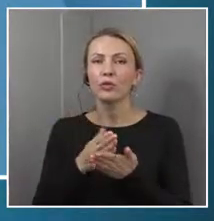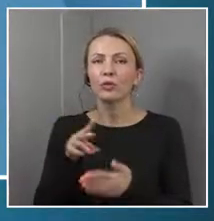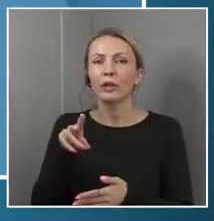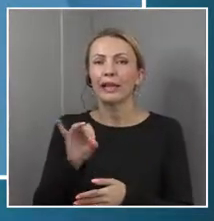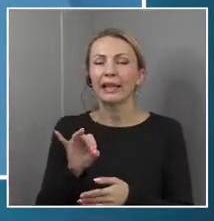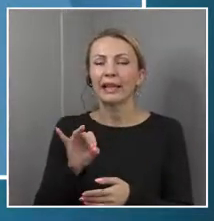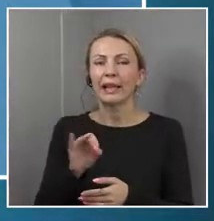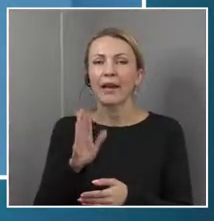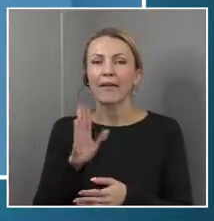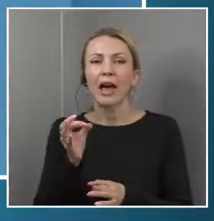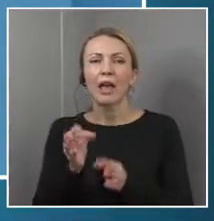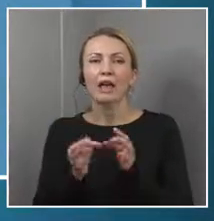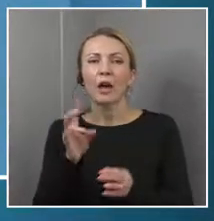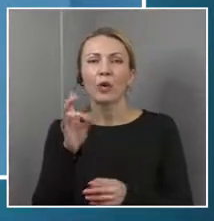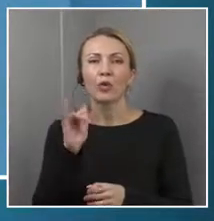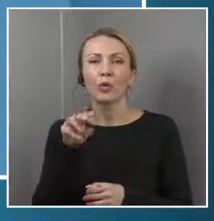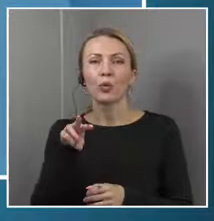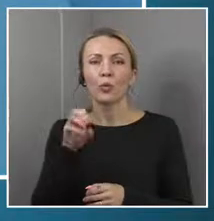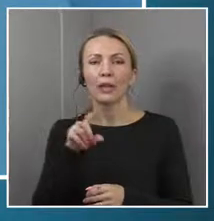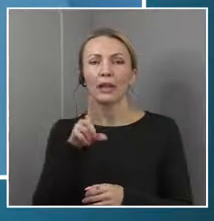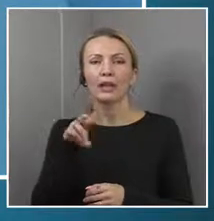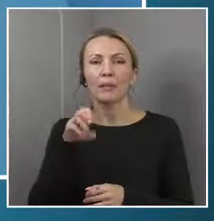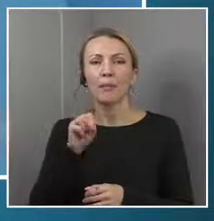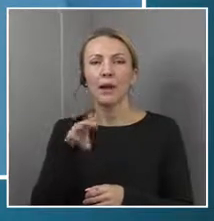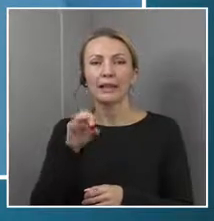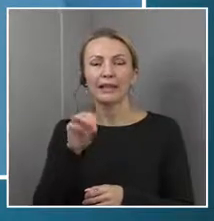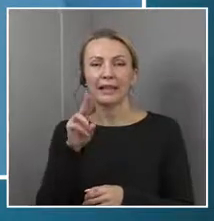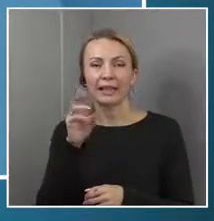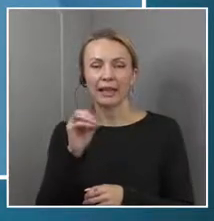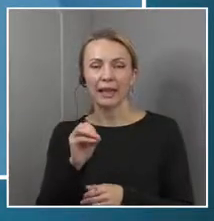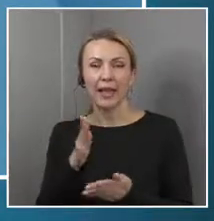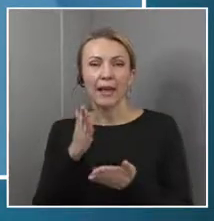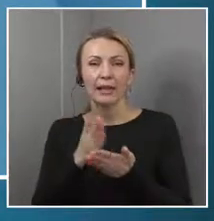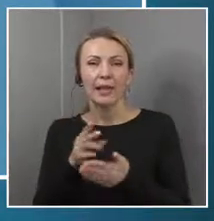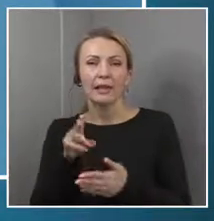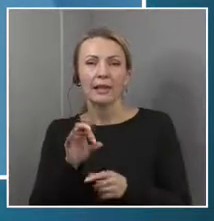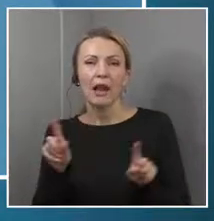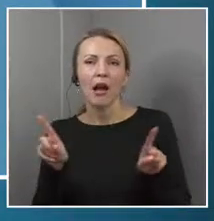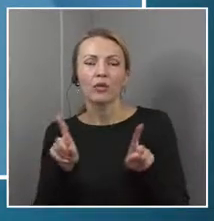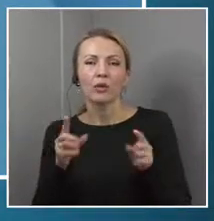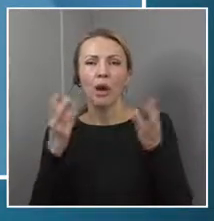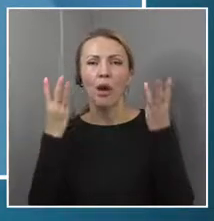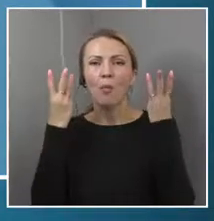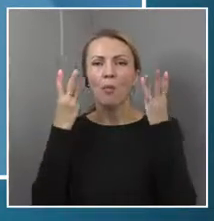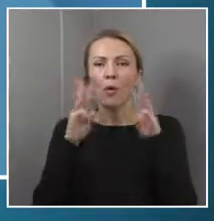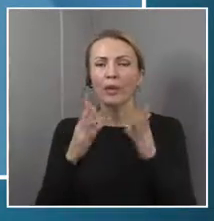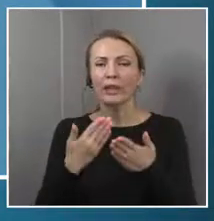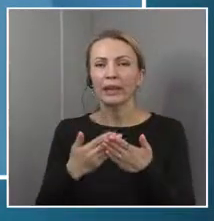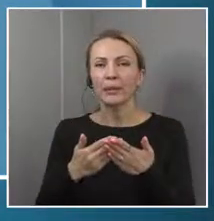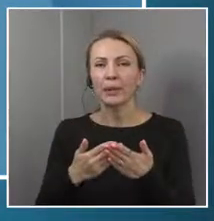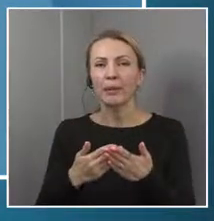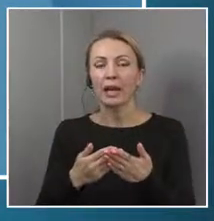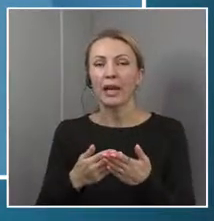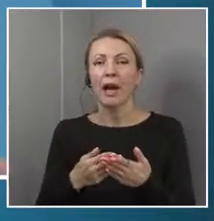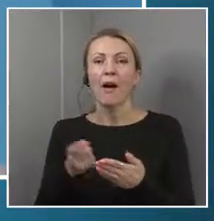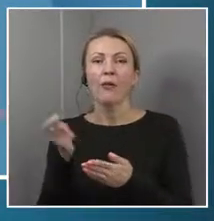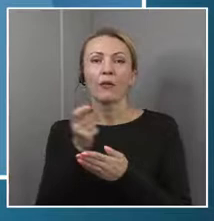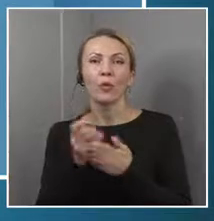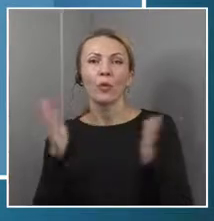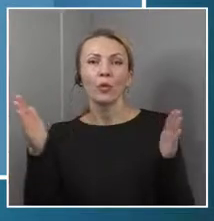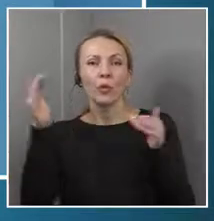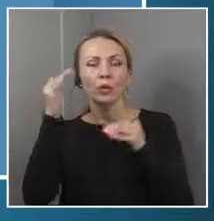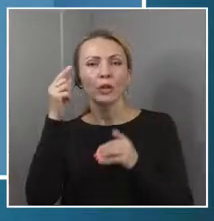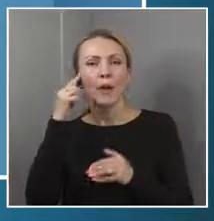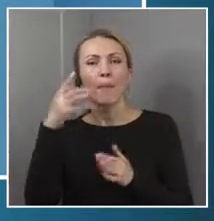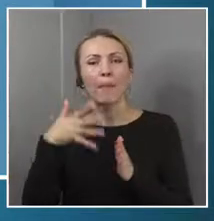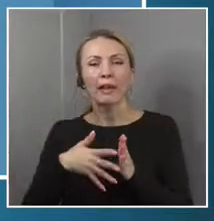Could you tell us more about trends in numismatics? Because it's more or less clear with